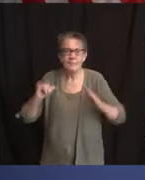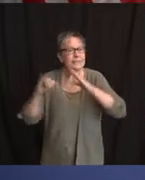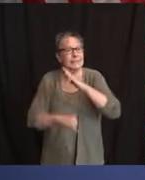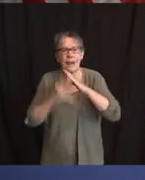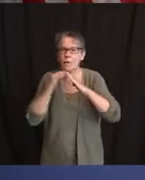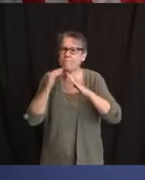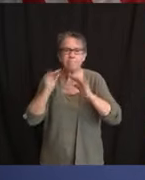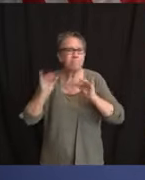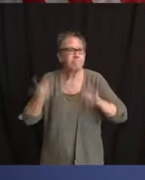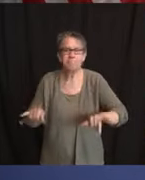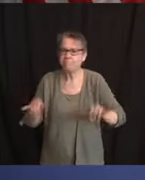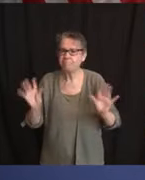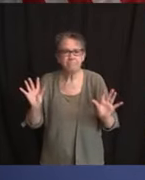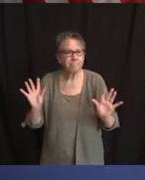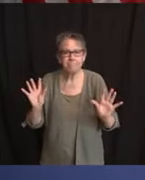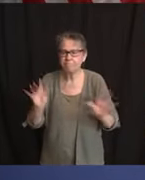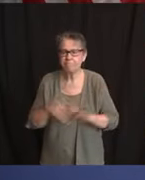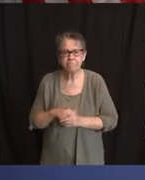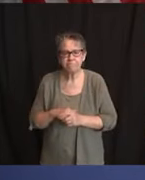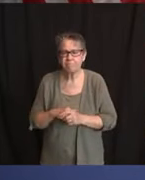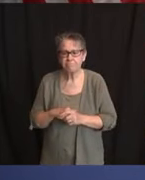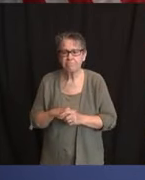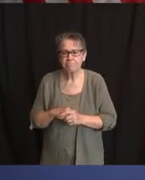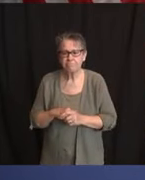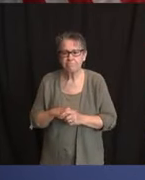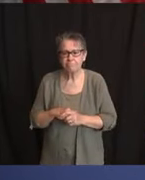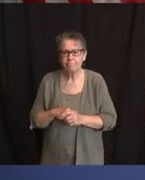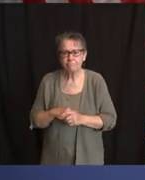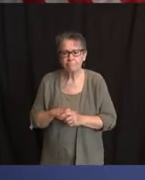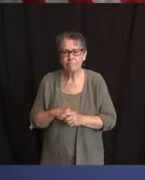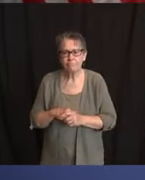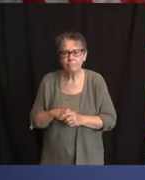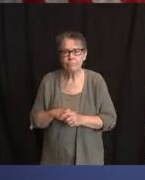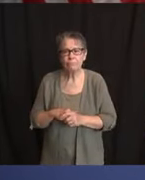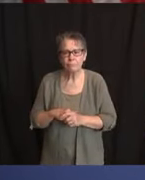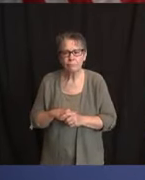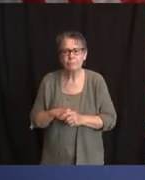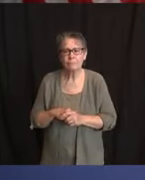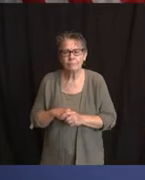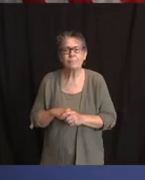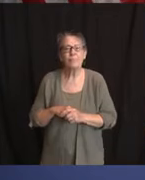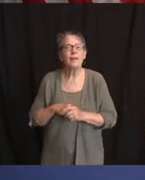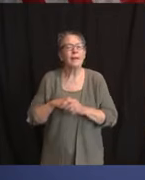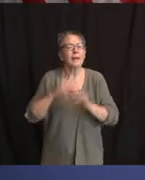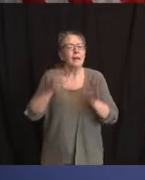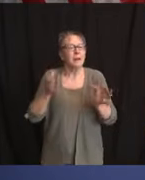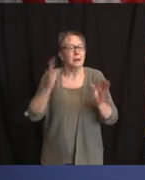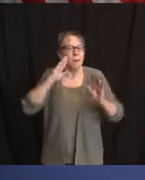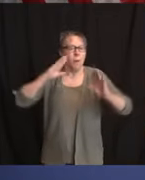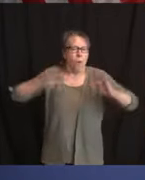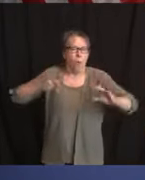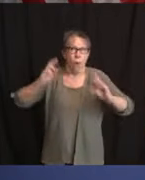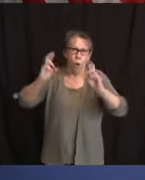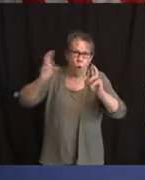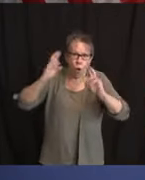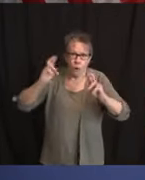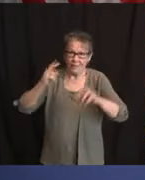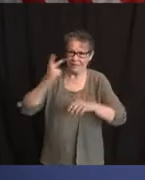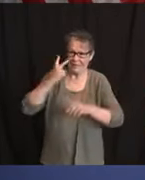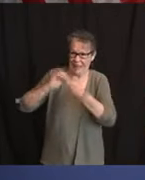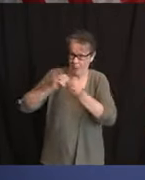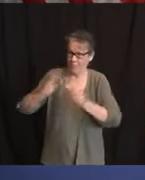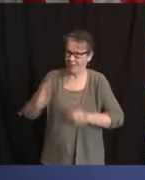able to tweak, I hope, step by step. And we would be the happiest people, other than parents of high school